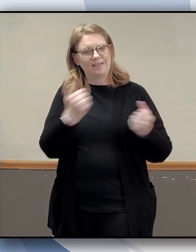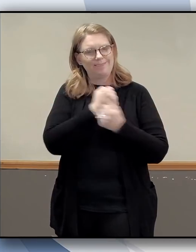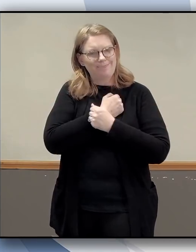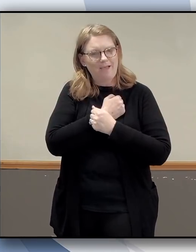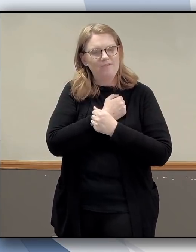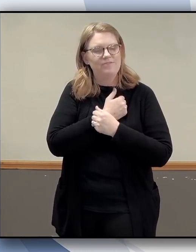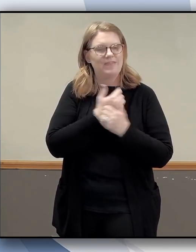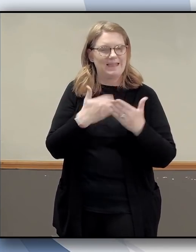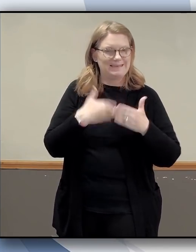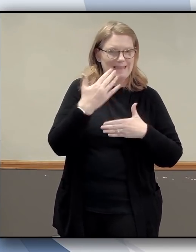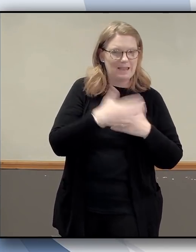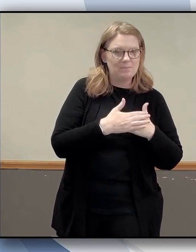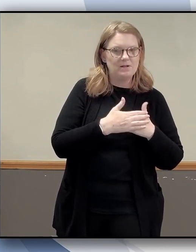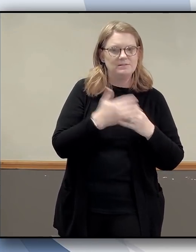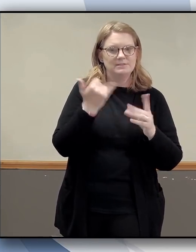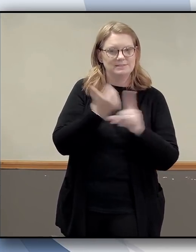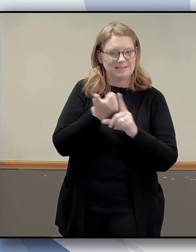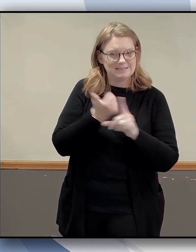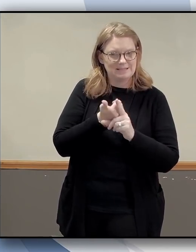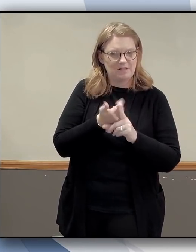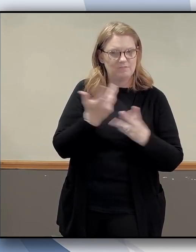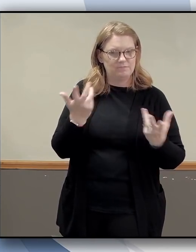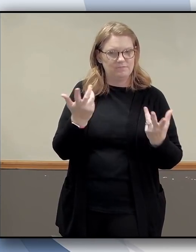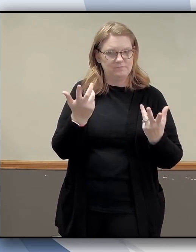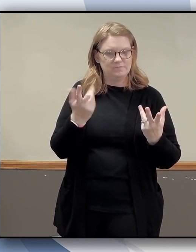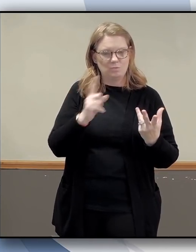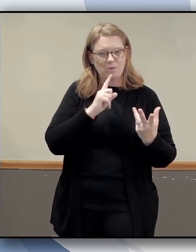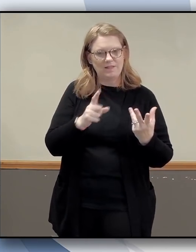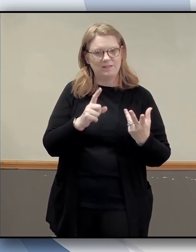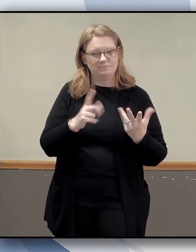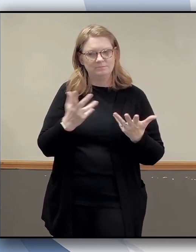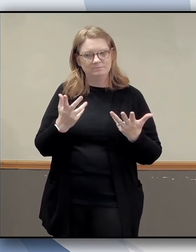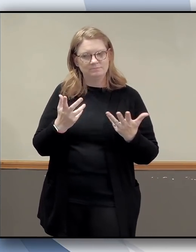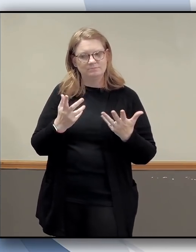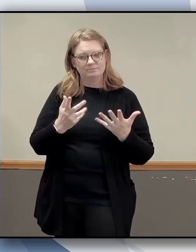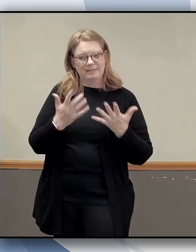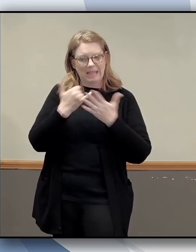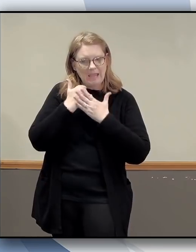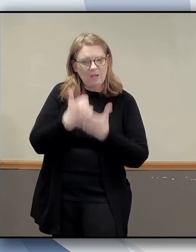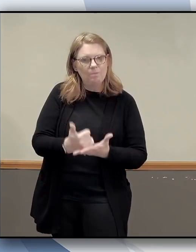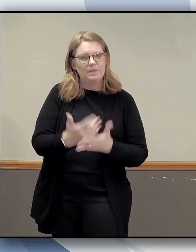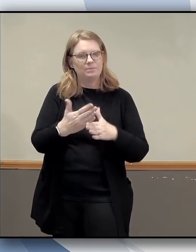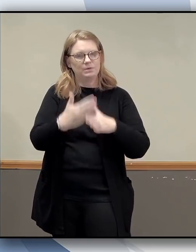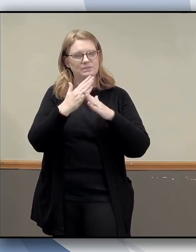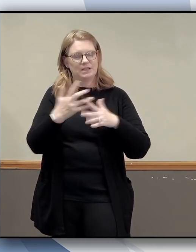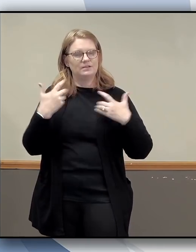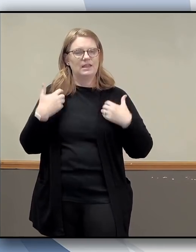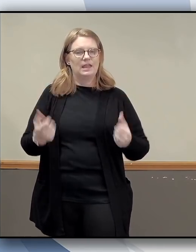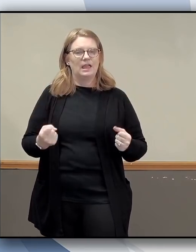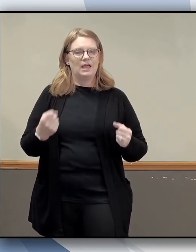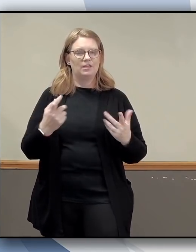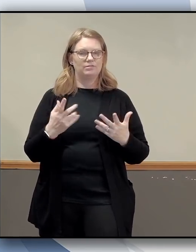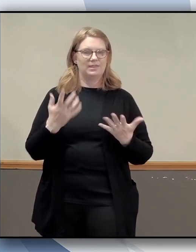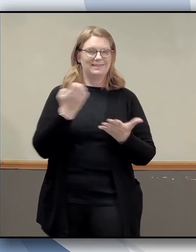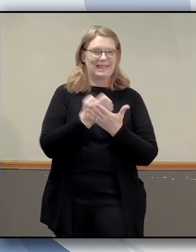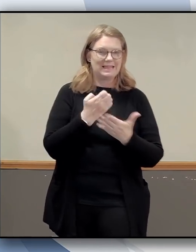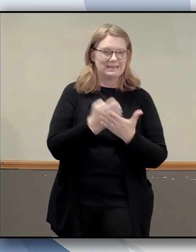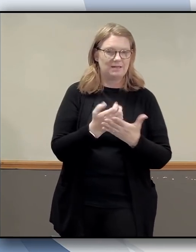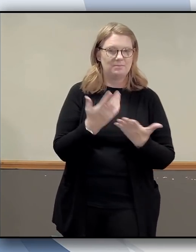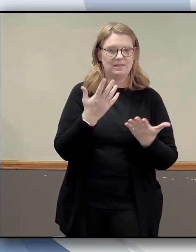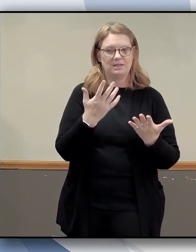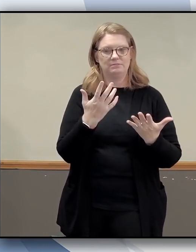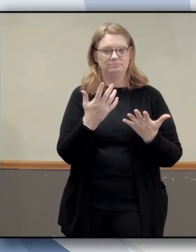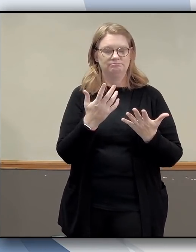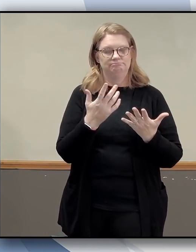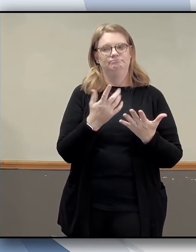as thyself. This is an opportunity to do some good deeds in terms of helping protect the health and well-being and economic well-being